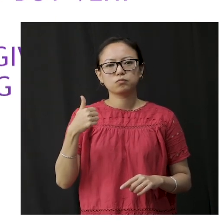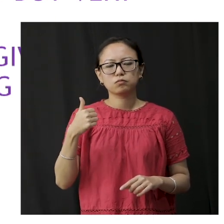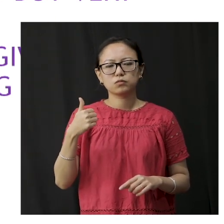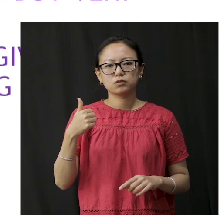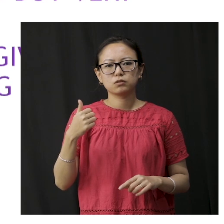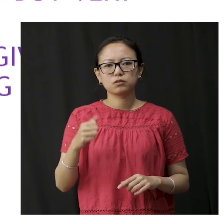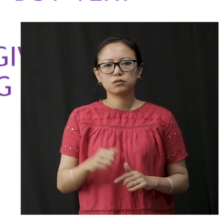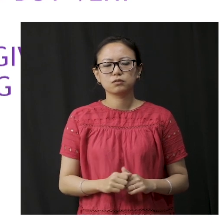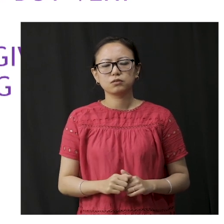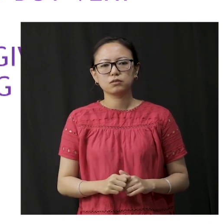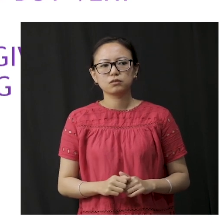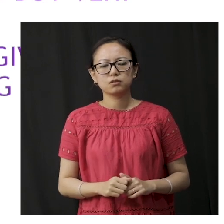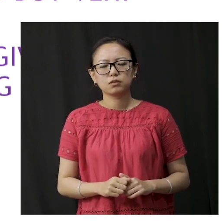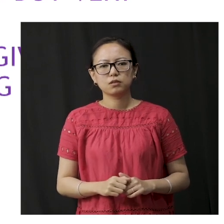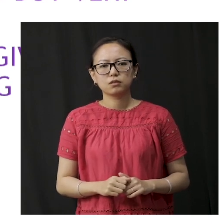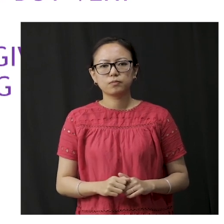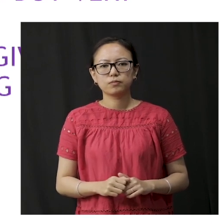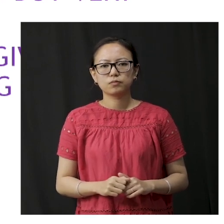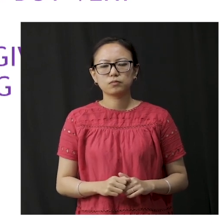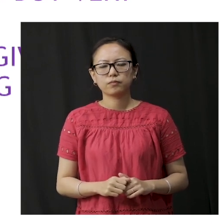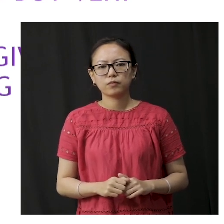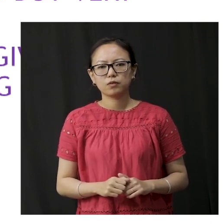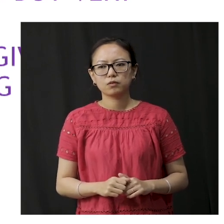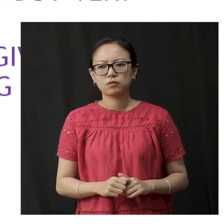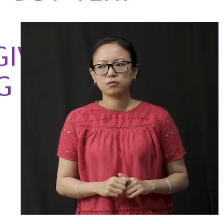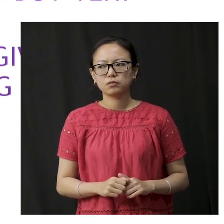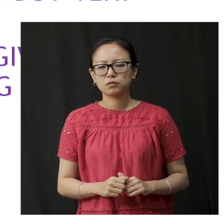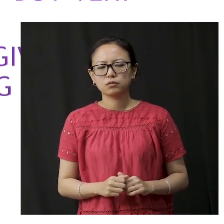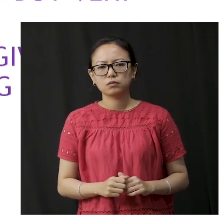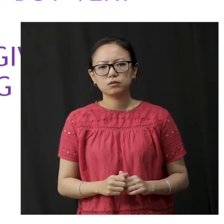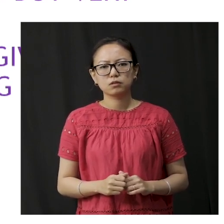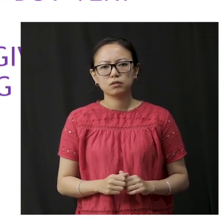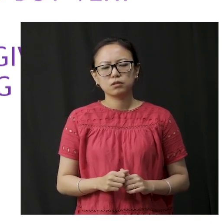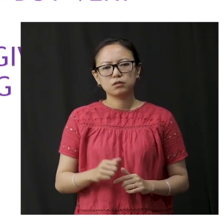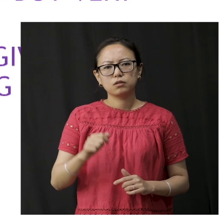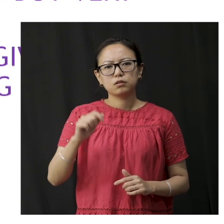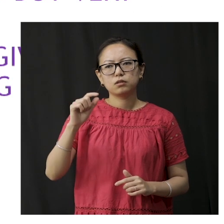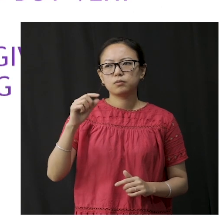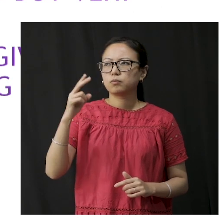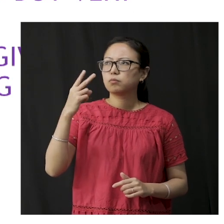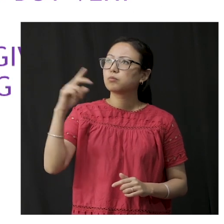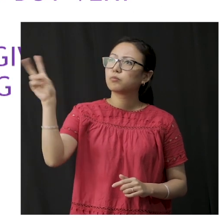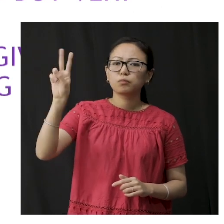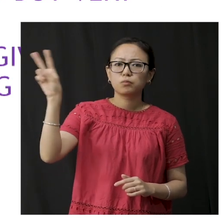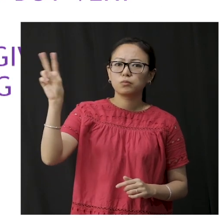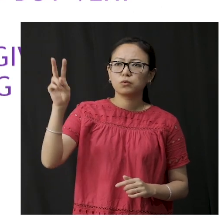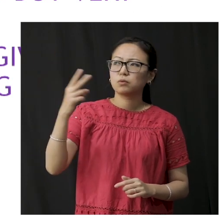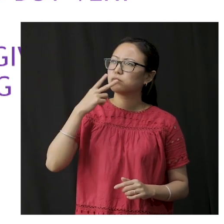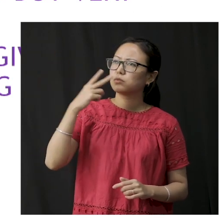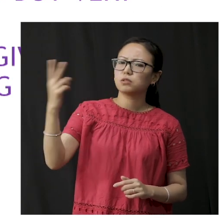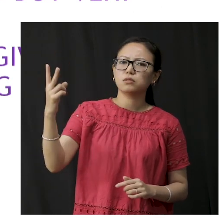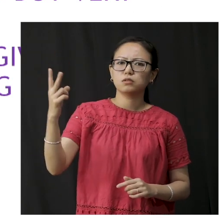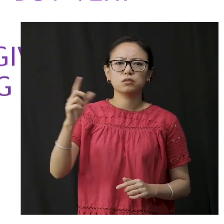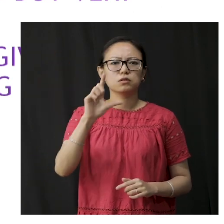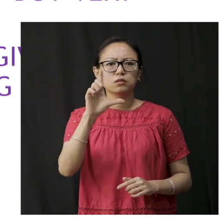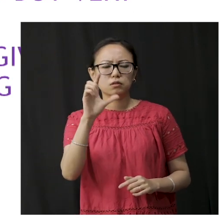beautiful. They are very lovely. Lovely means beautiful, something that is very attractive, but